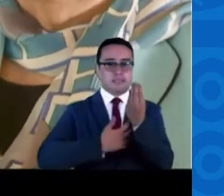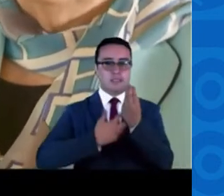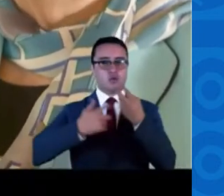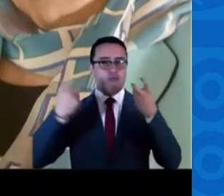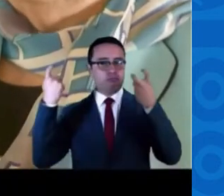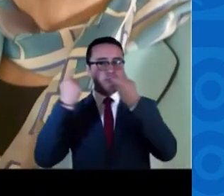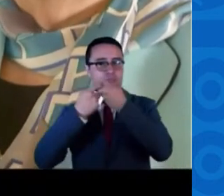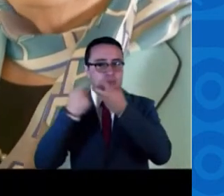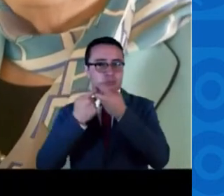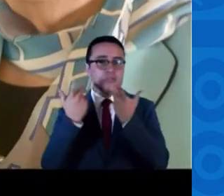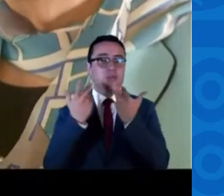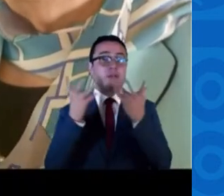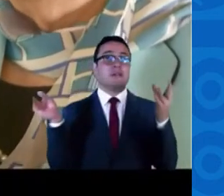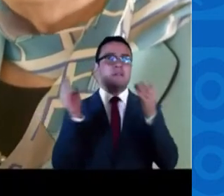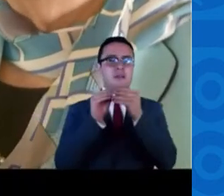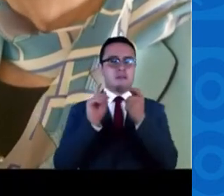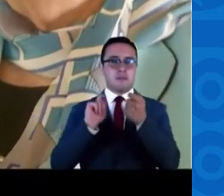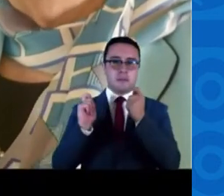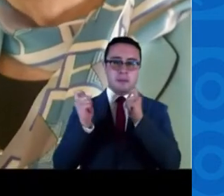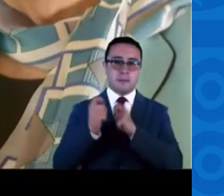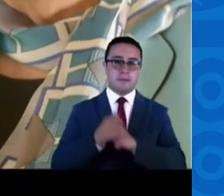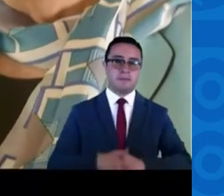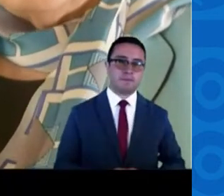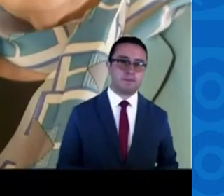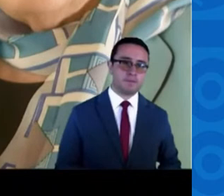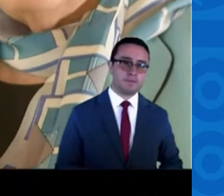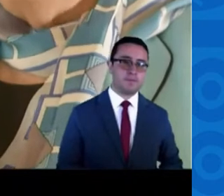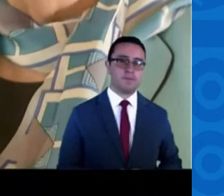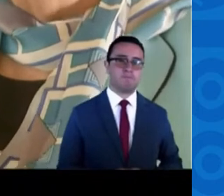in the energy sector, and of course,